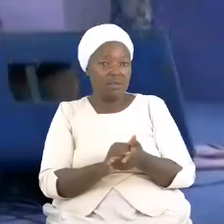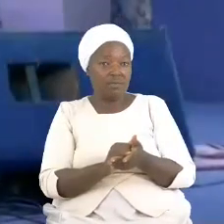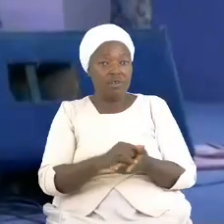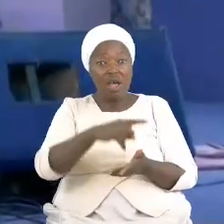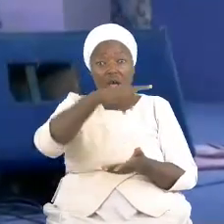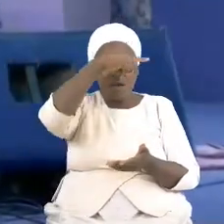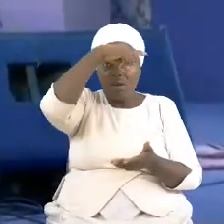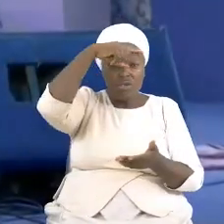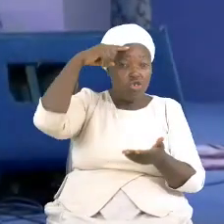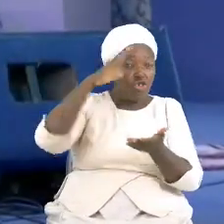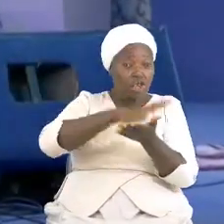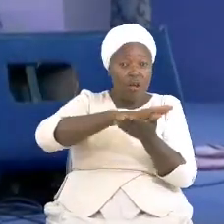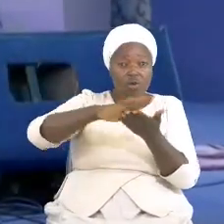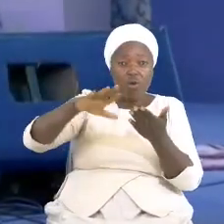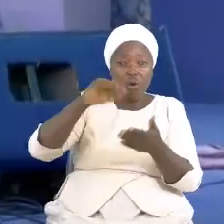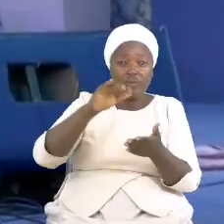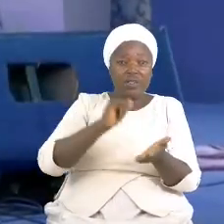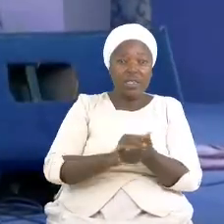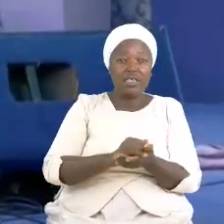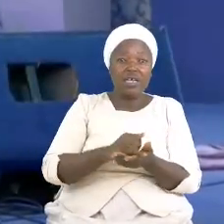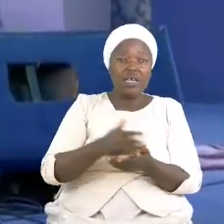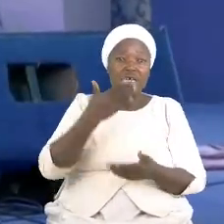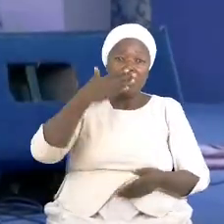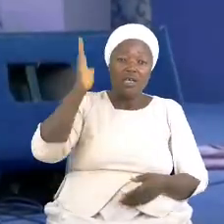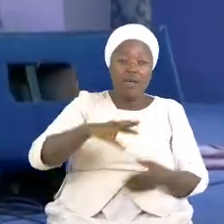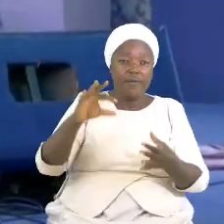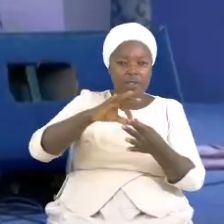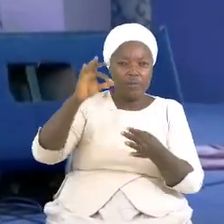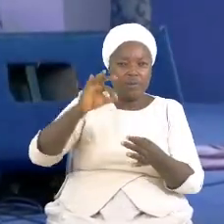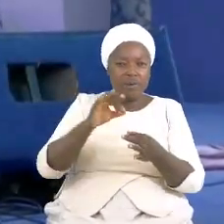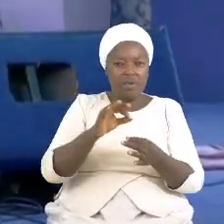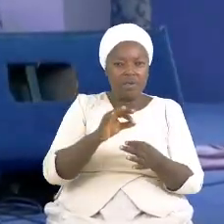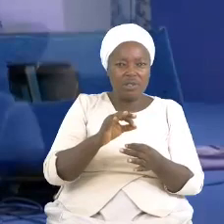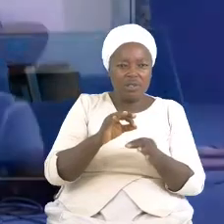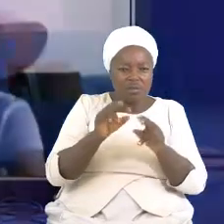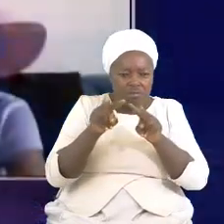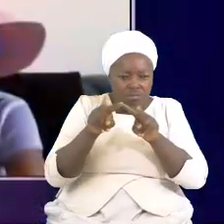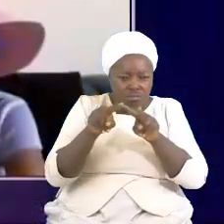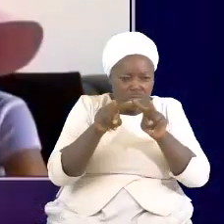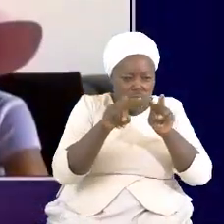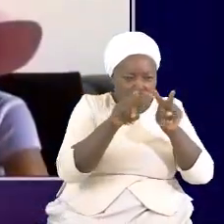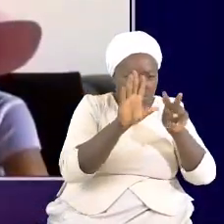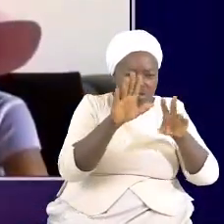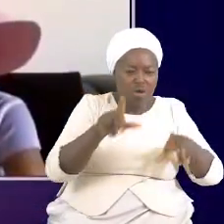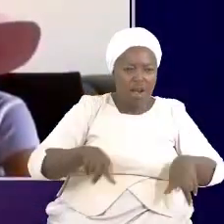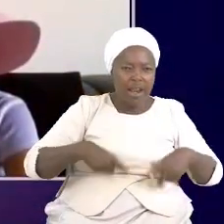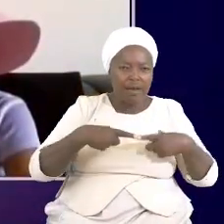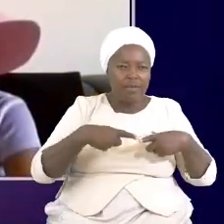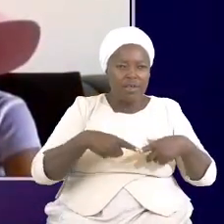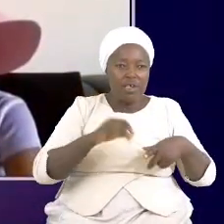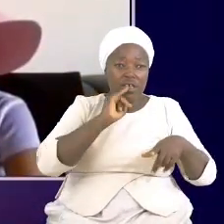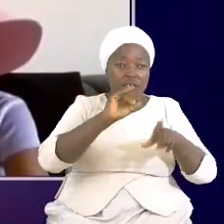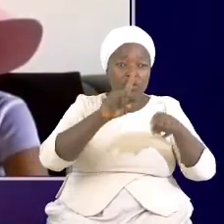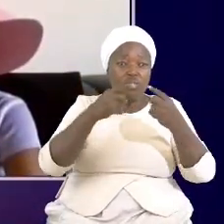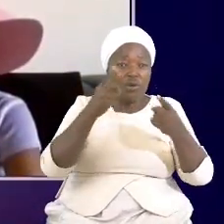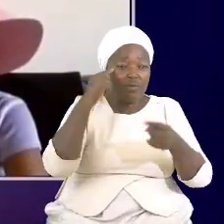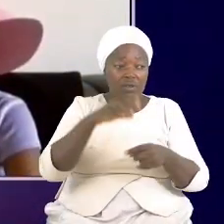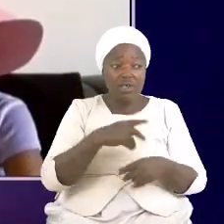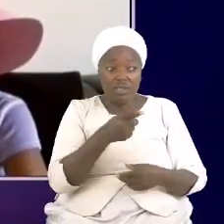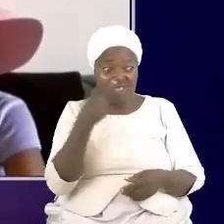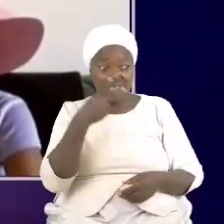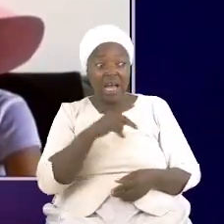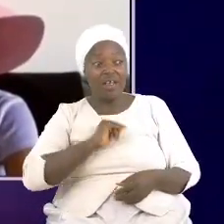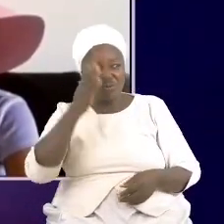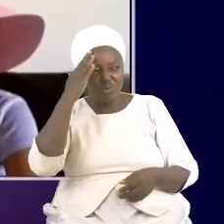the evil spirit spying on your life? He's going for an interview. And the shadow of that